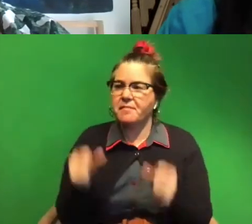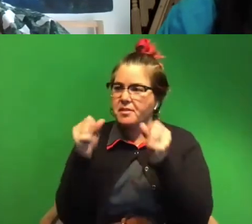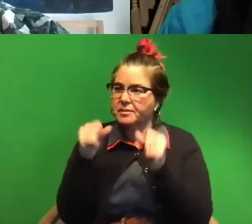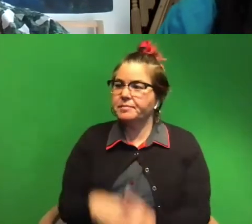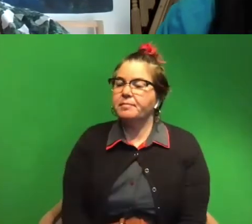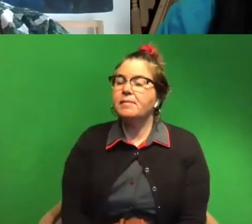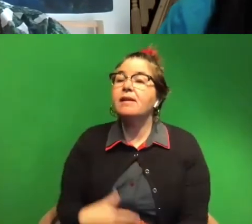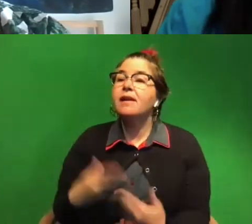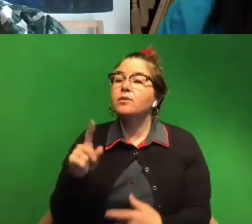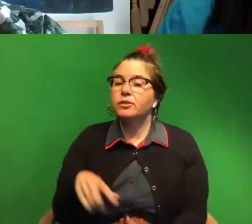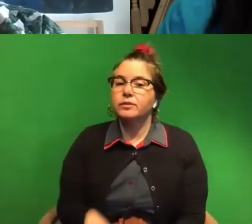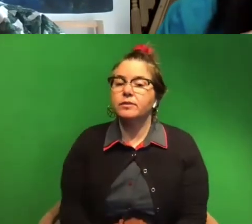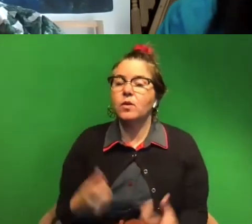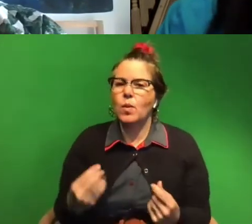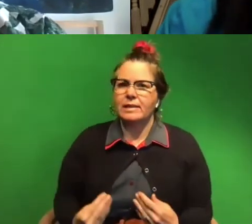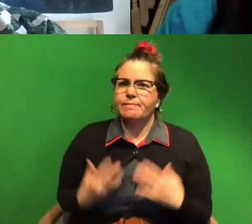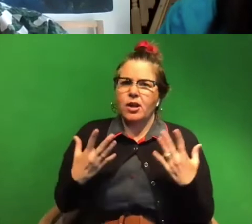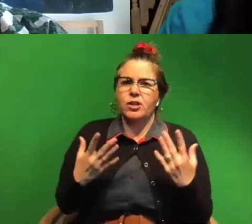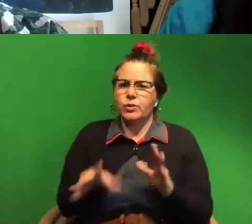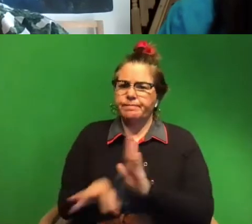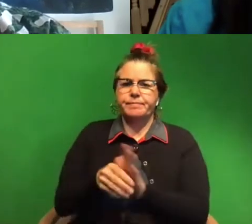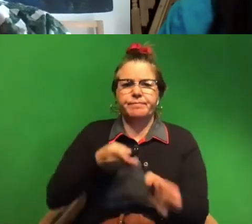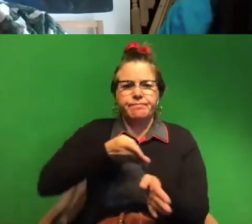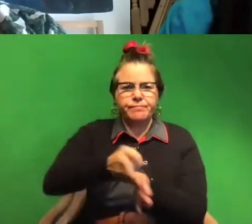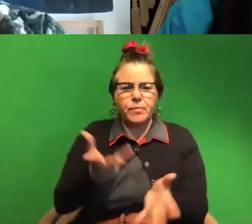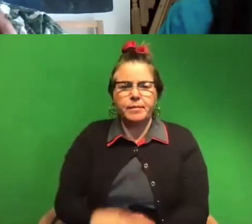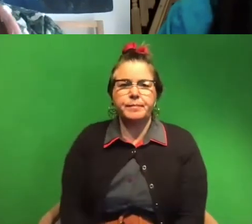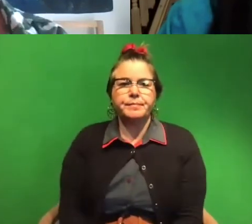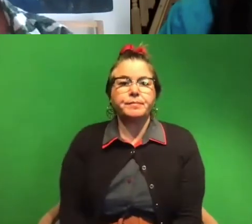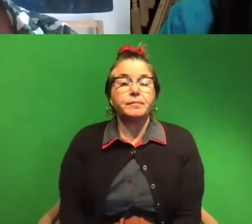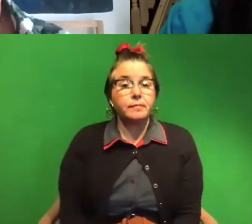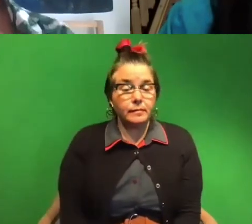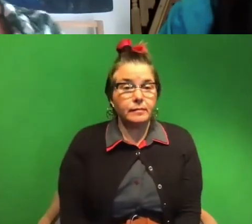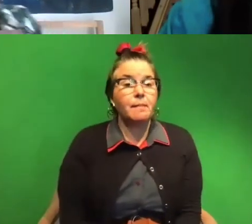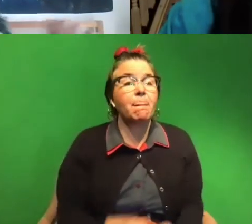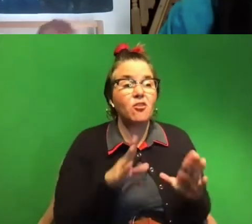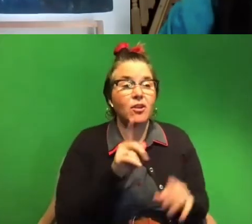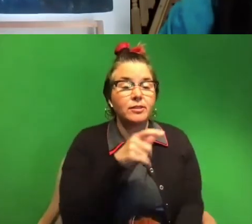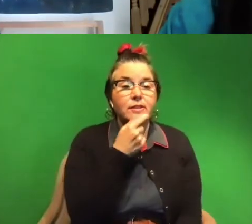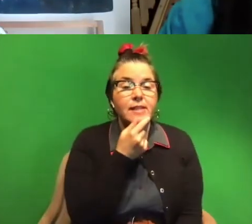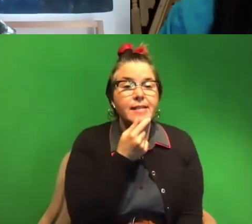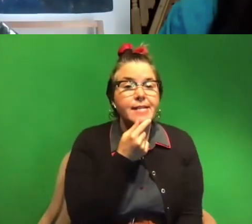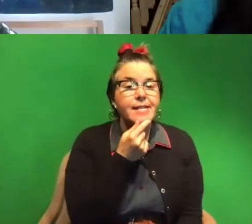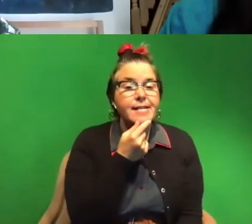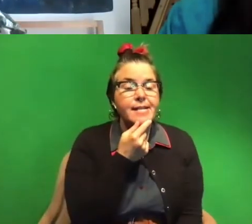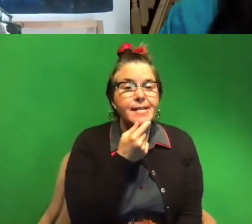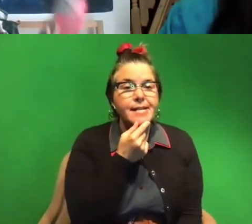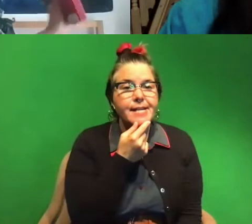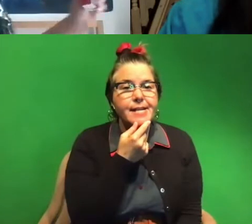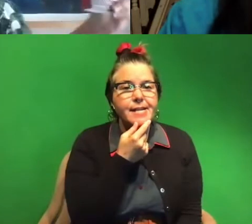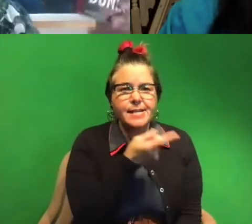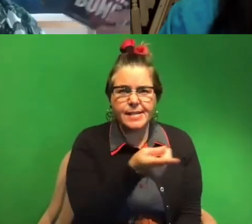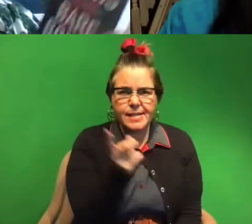next question is, what inspired you to choose this career? A great question. Has